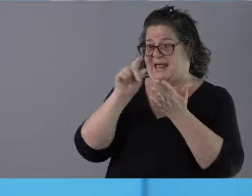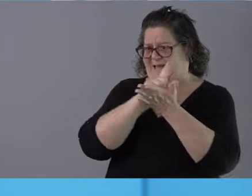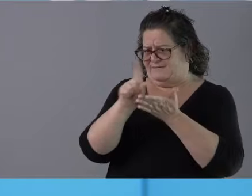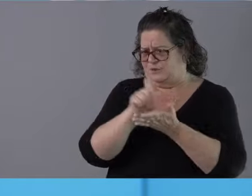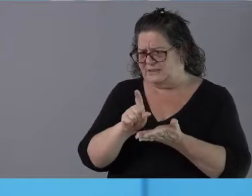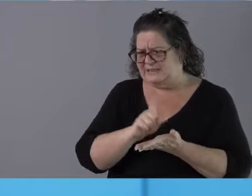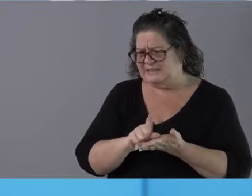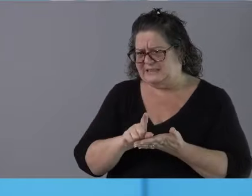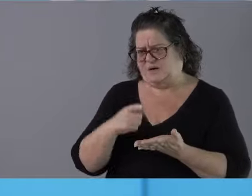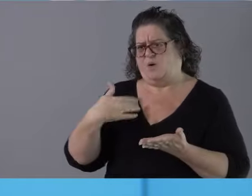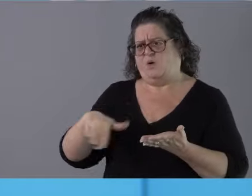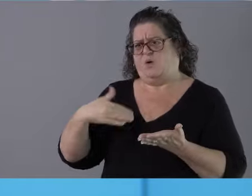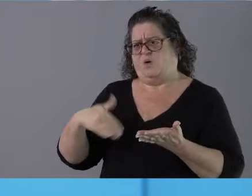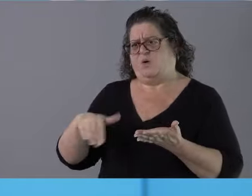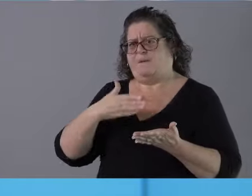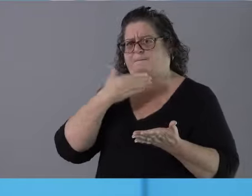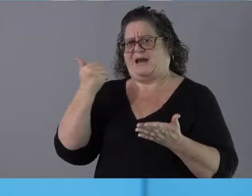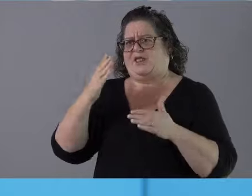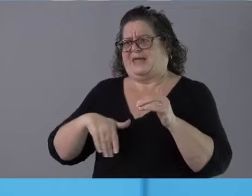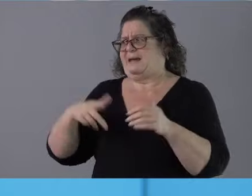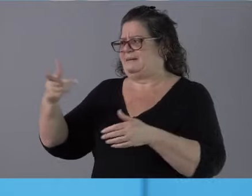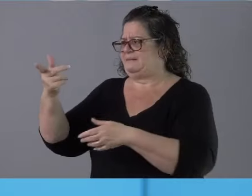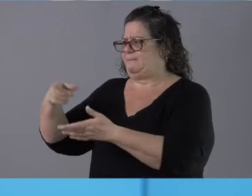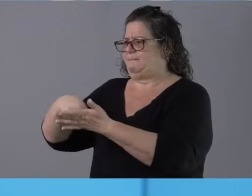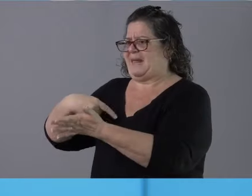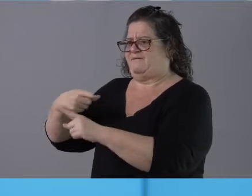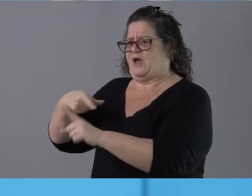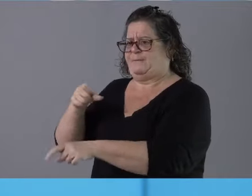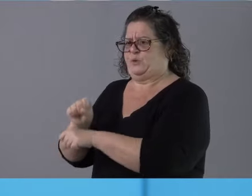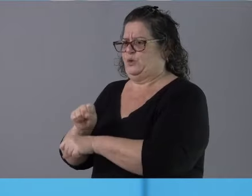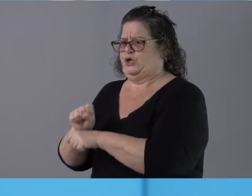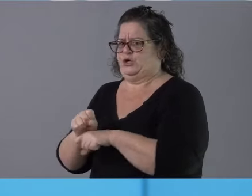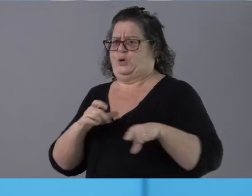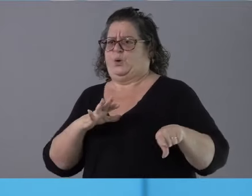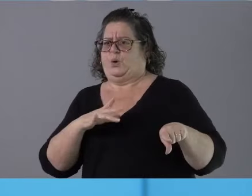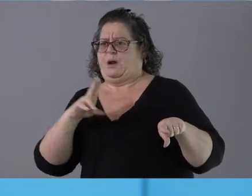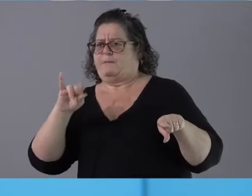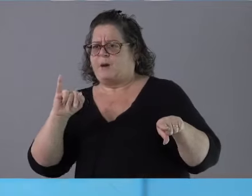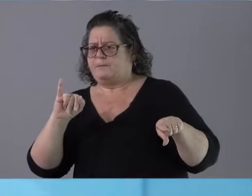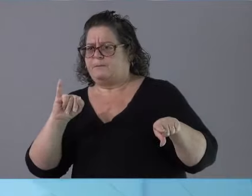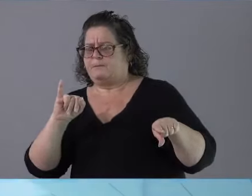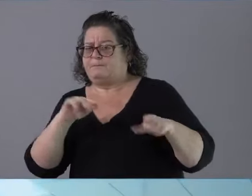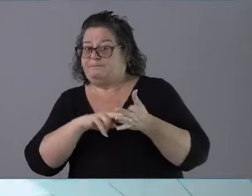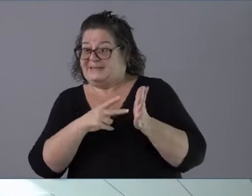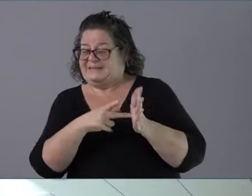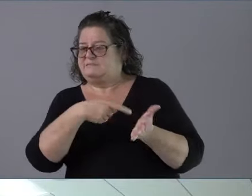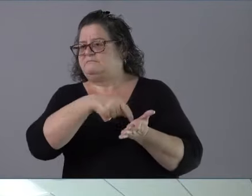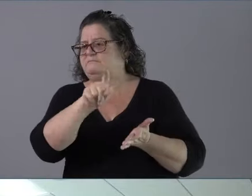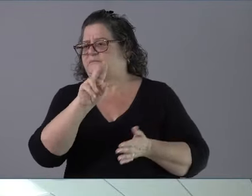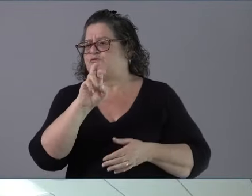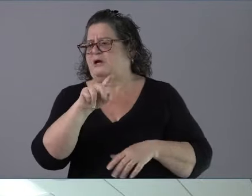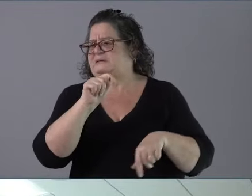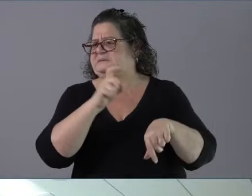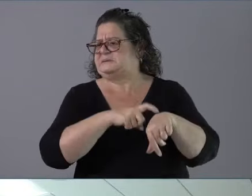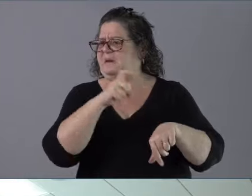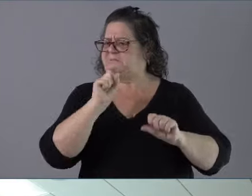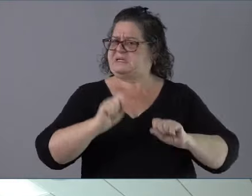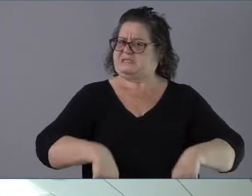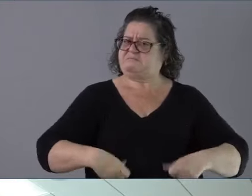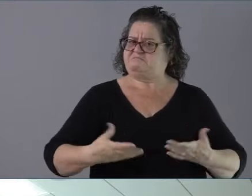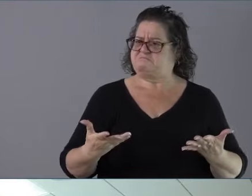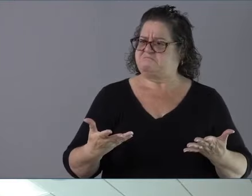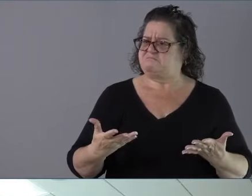than what they were receiving before, their rents are up to date. And I want to switch gears to educate. I'll keep this. Or they